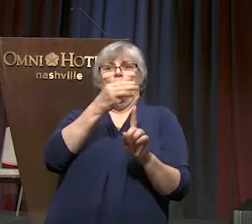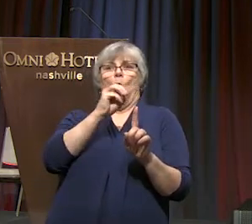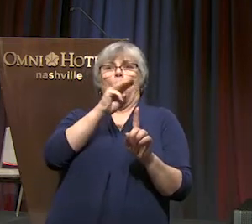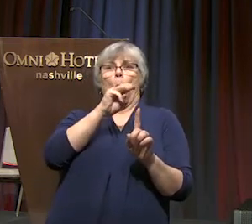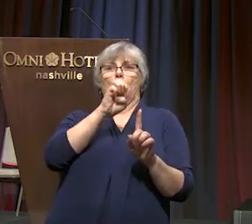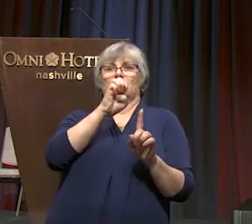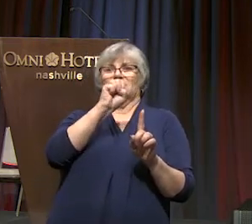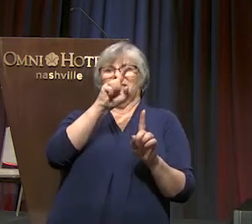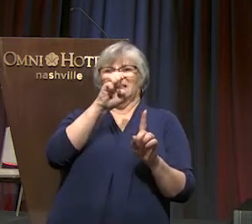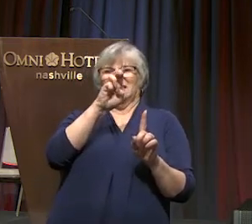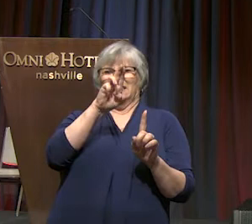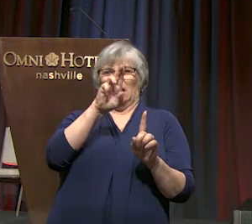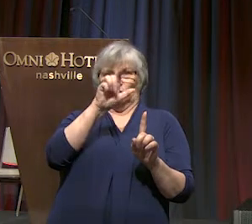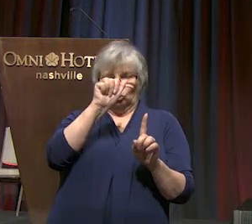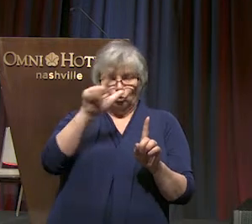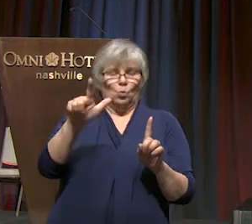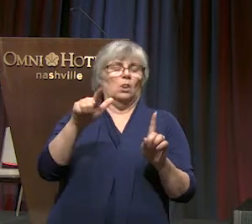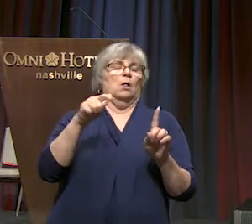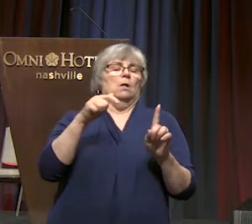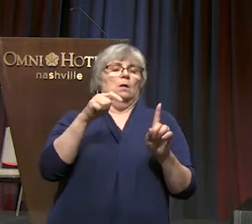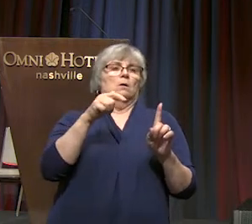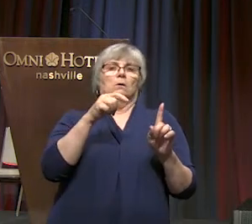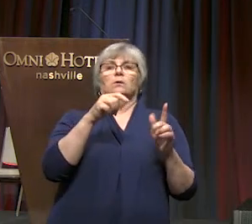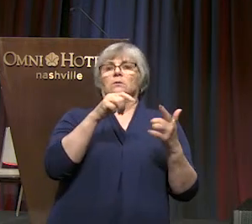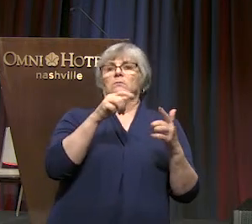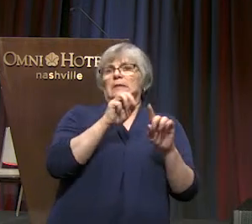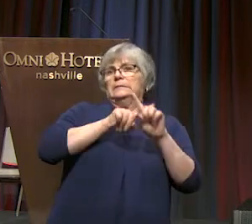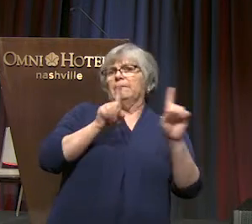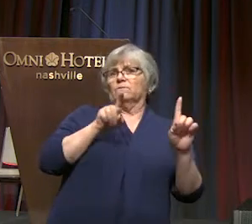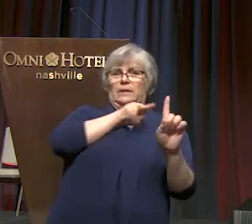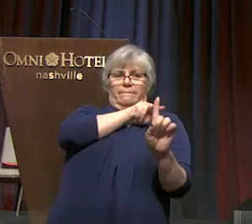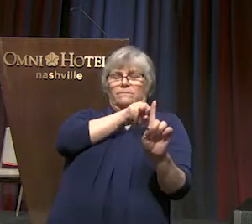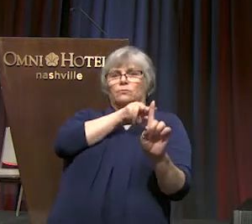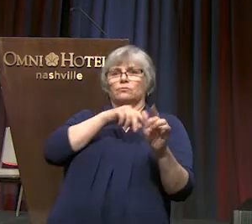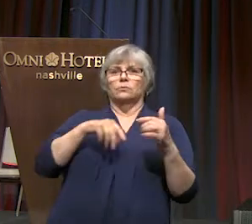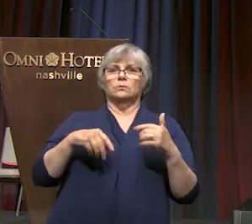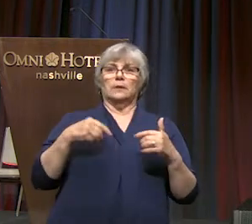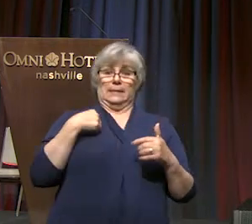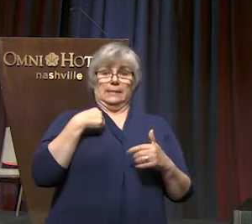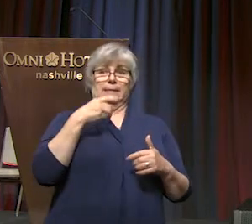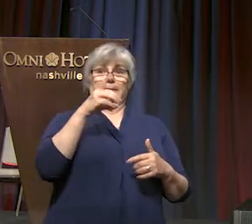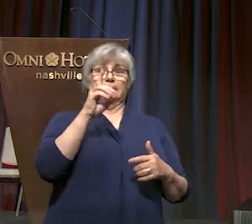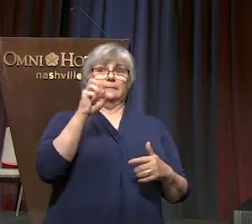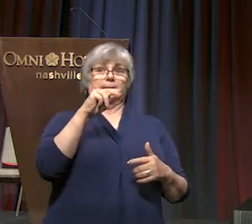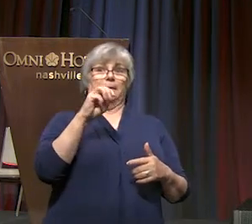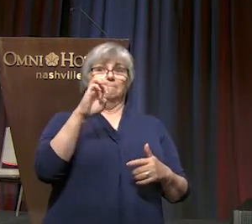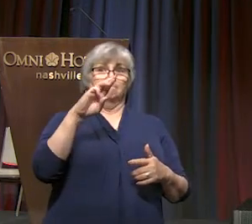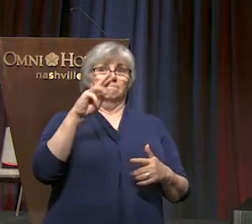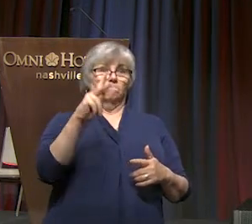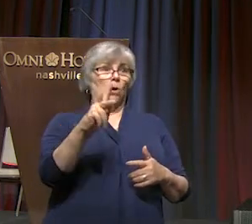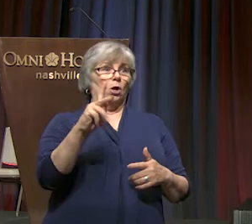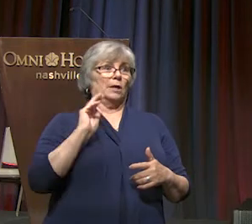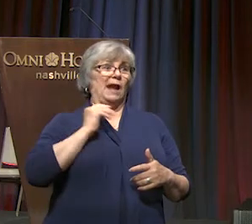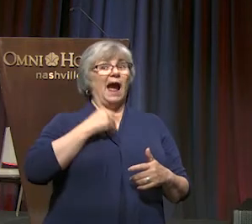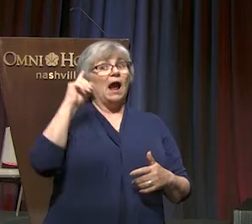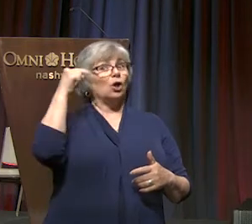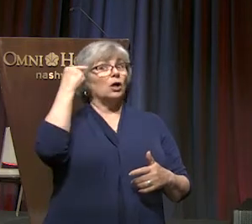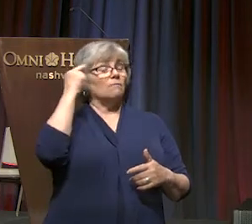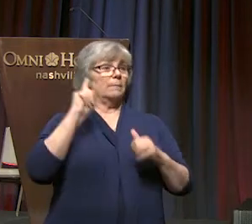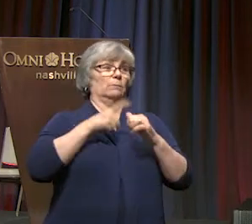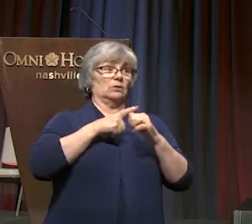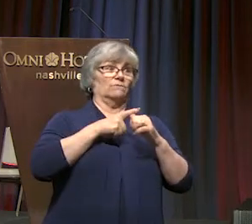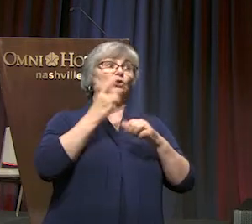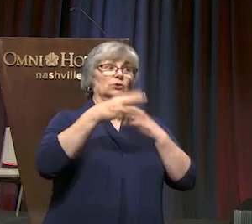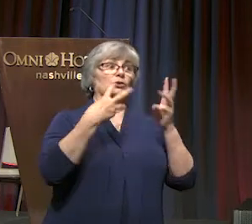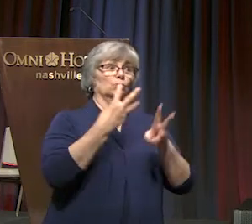differently. In my country of Denmark, we were the first, or rather our government was, in